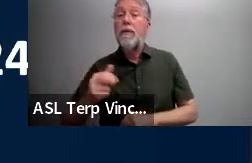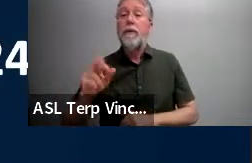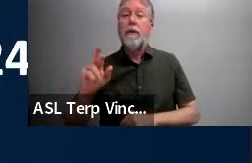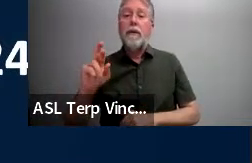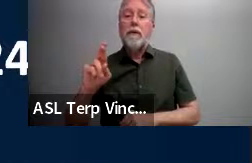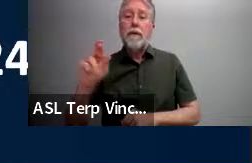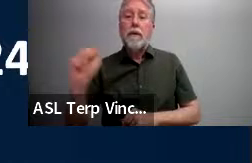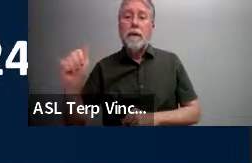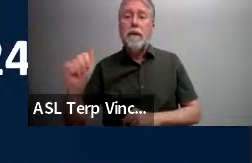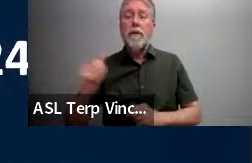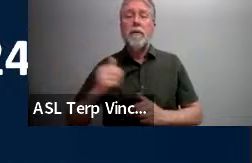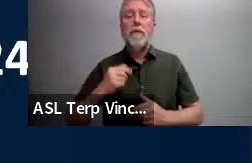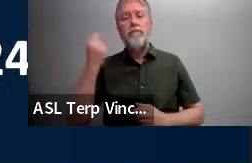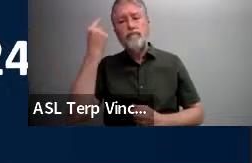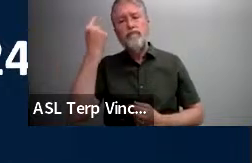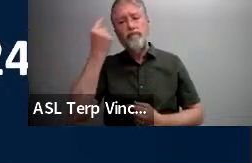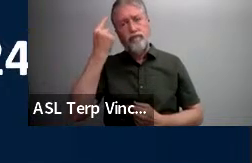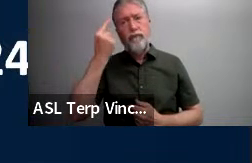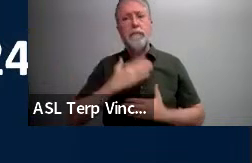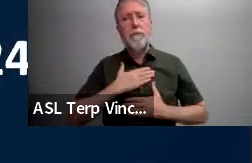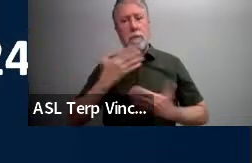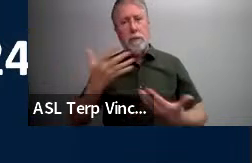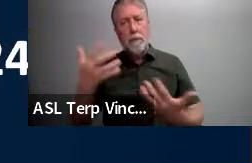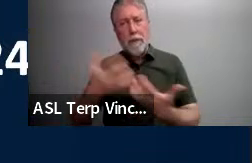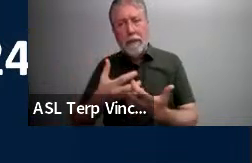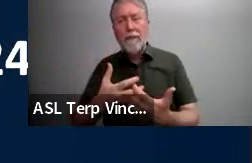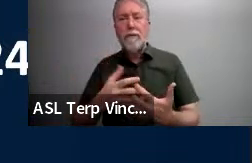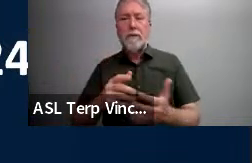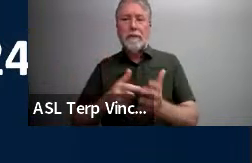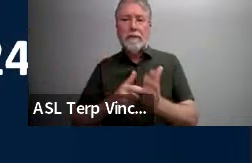please also send an email to the same email address,